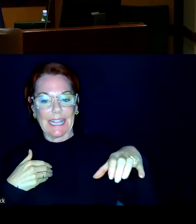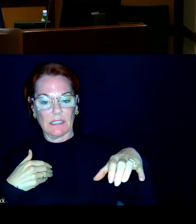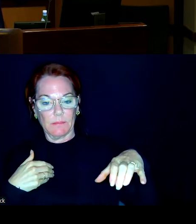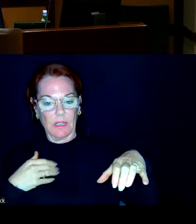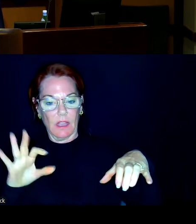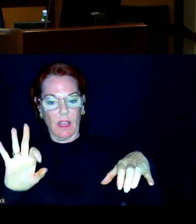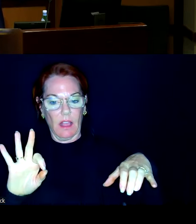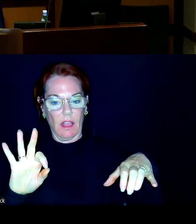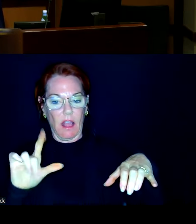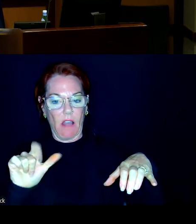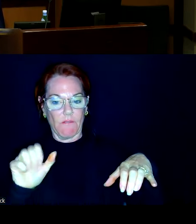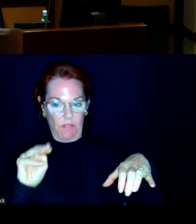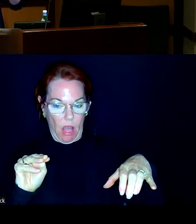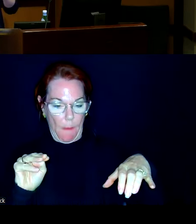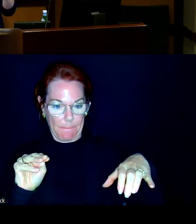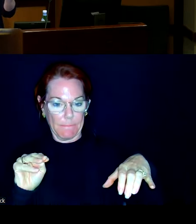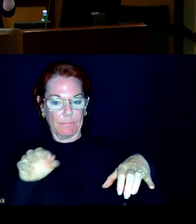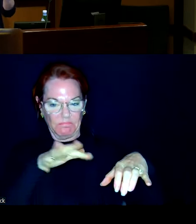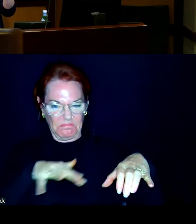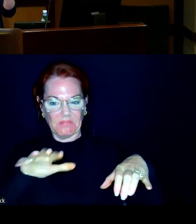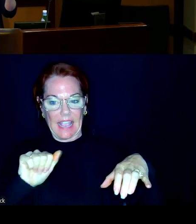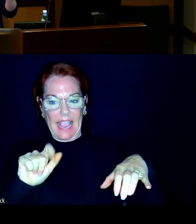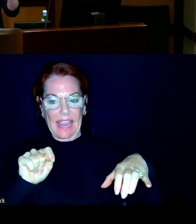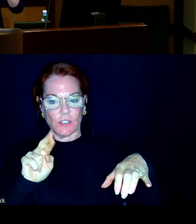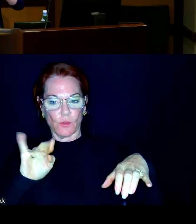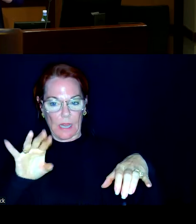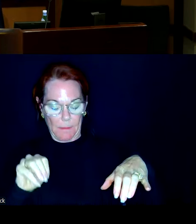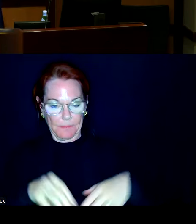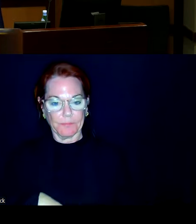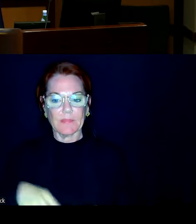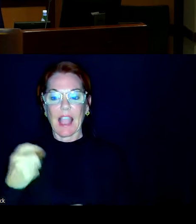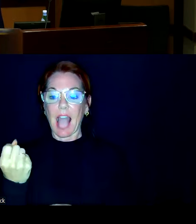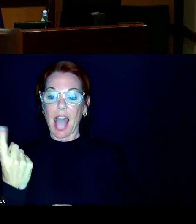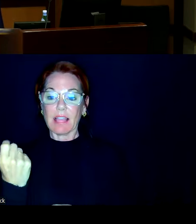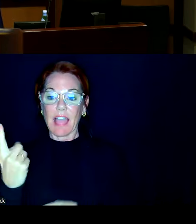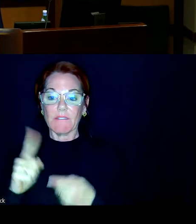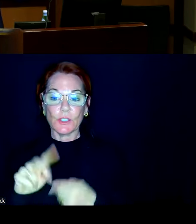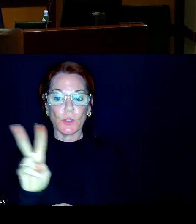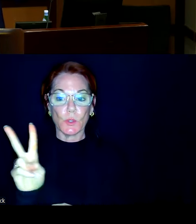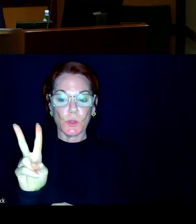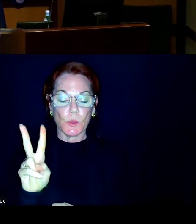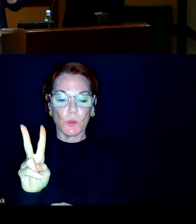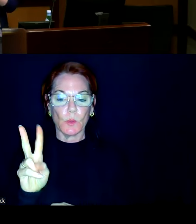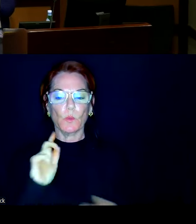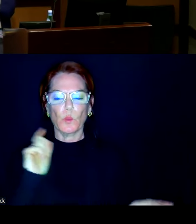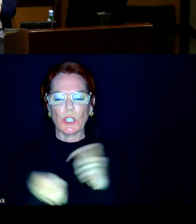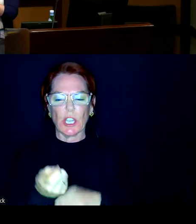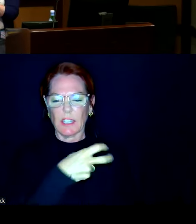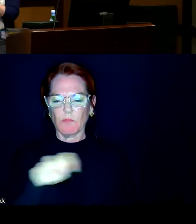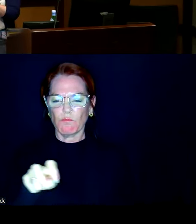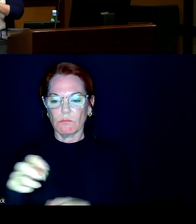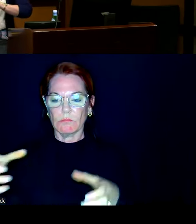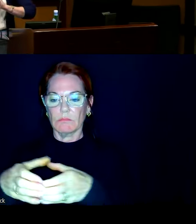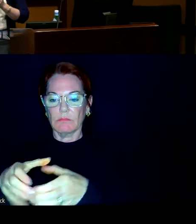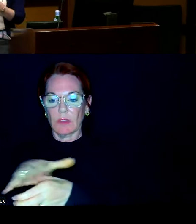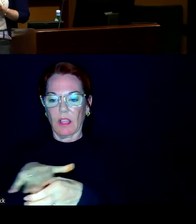atrium. And then 11 to 2, we switch it up because nobody's really coming in through Flom anymore. And we move that location